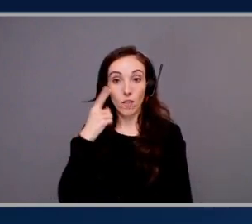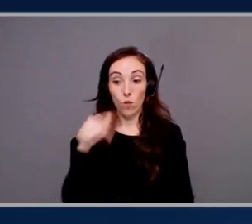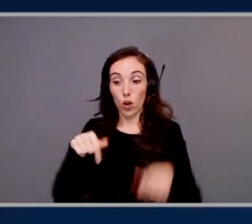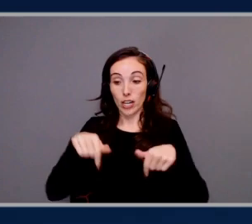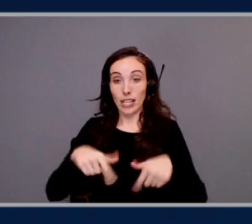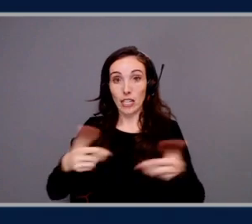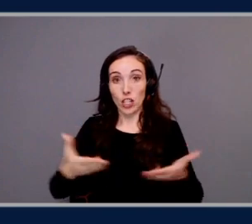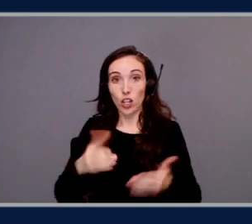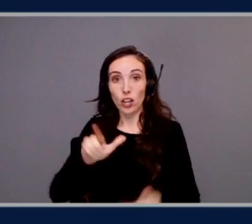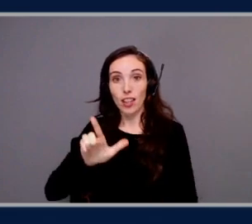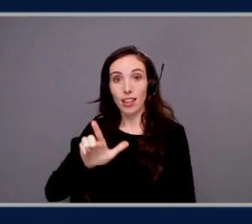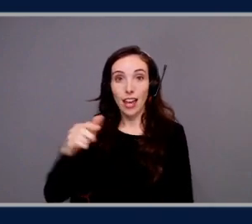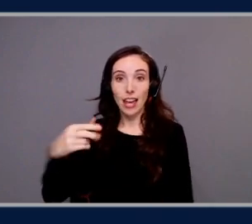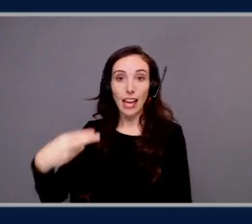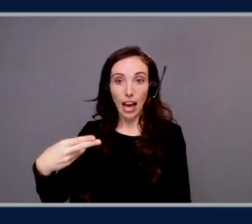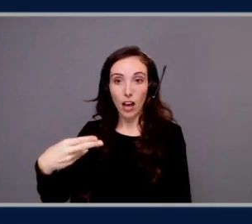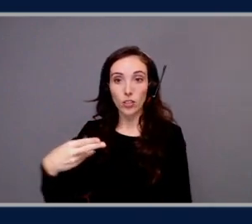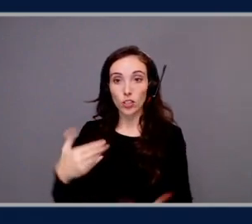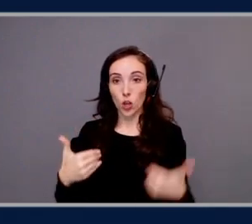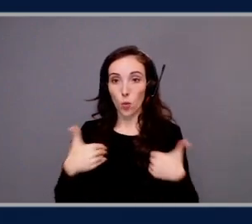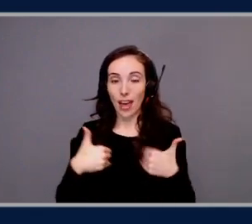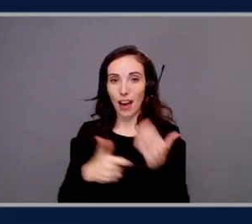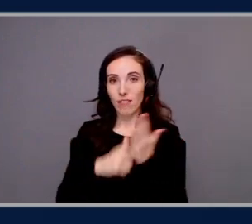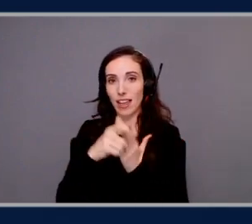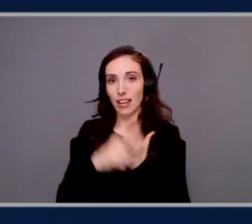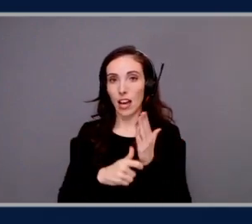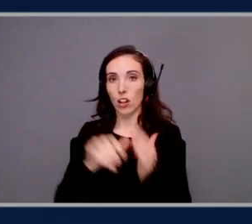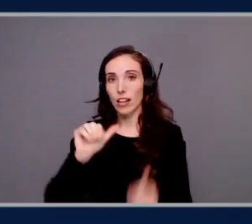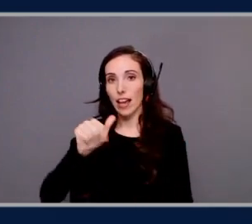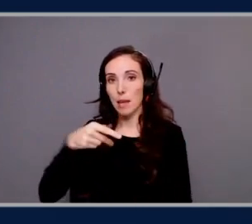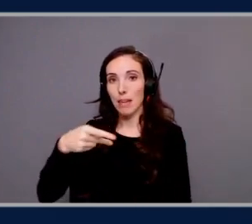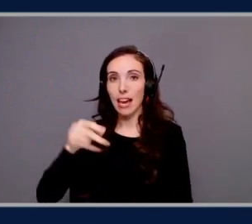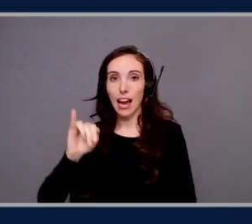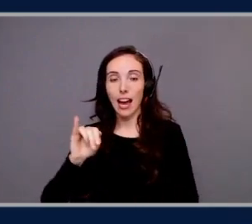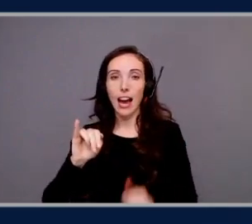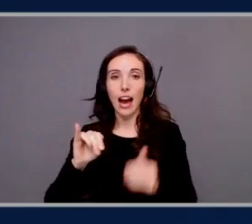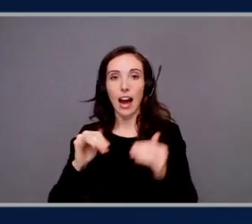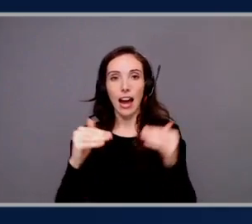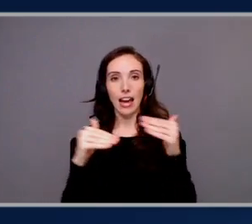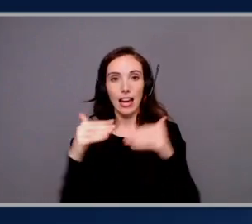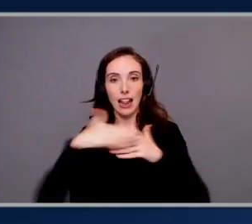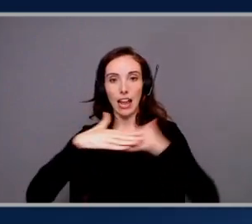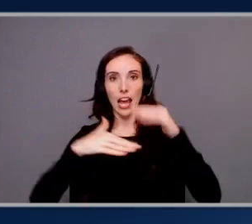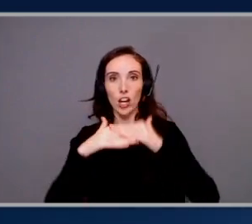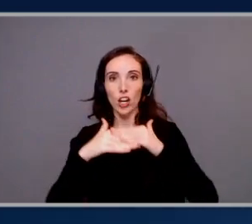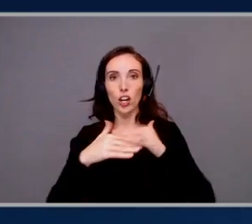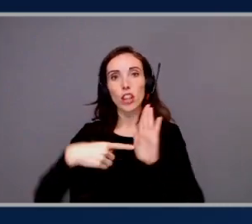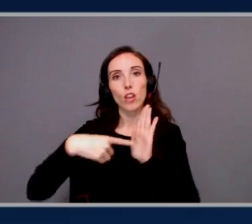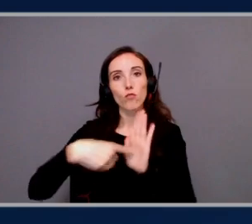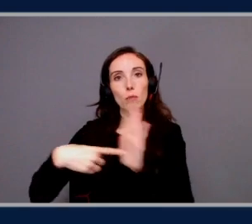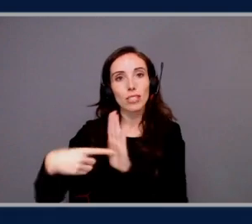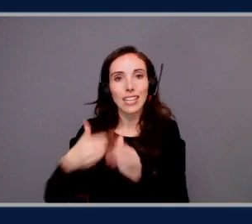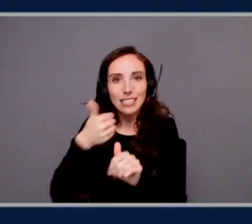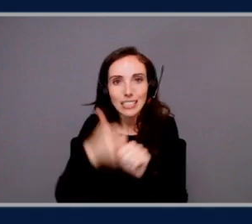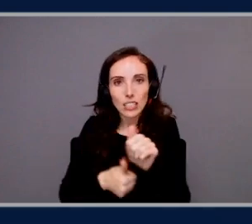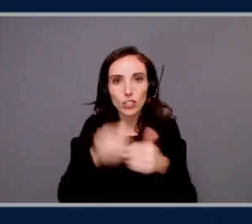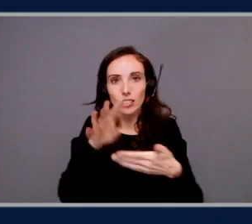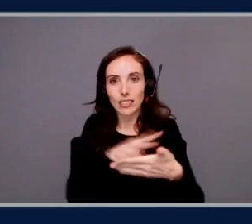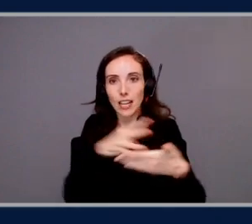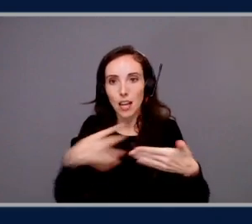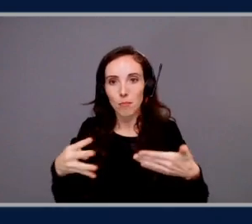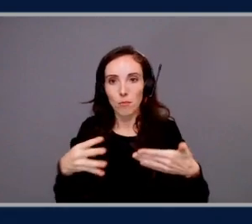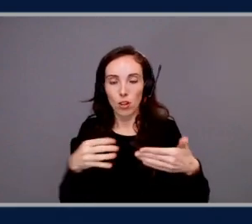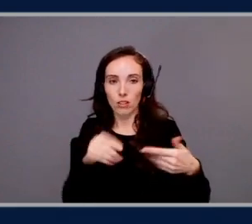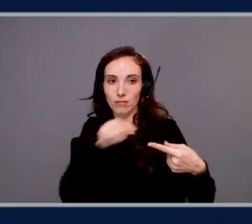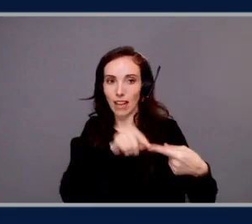this Iceberg REST catalog API layer that represents every table in different storage system as an Iceberg table. And